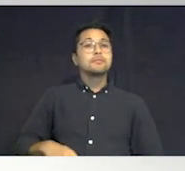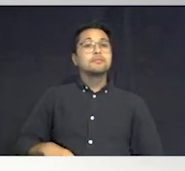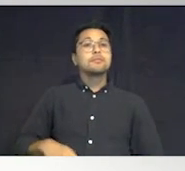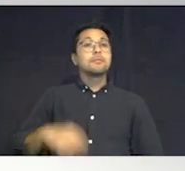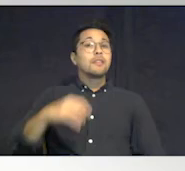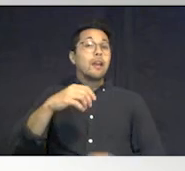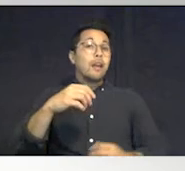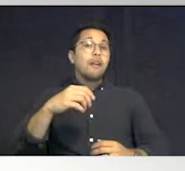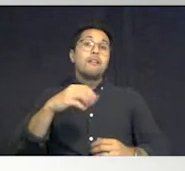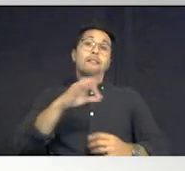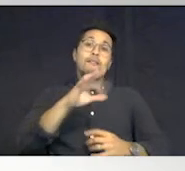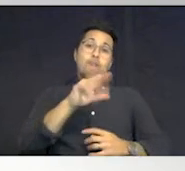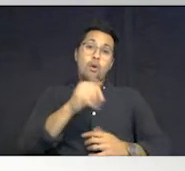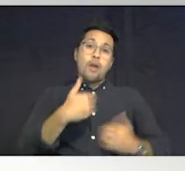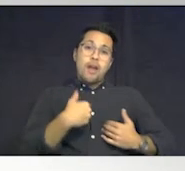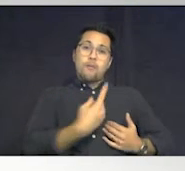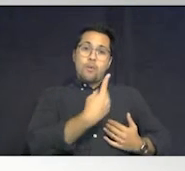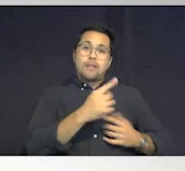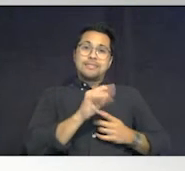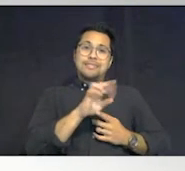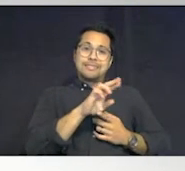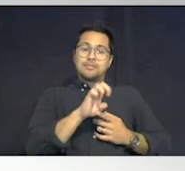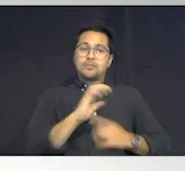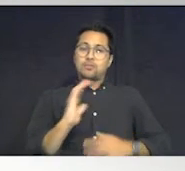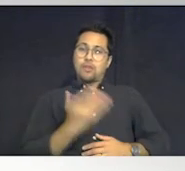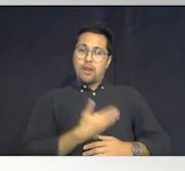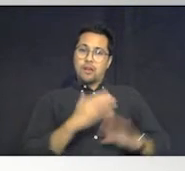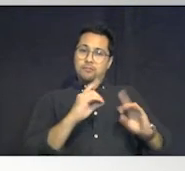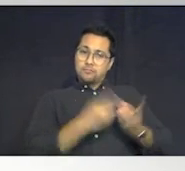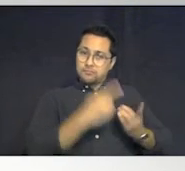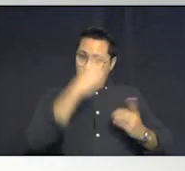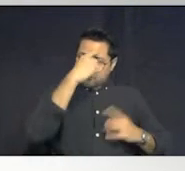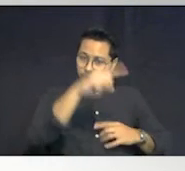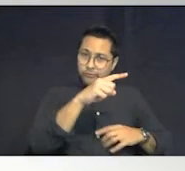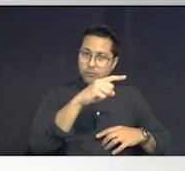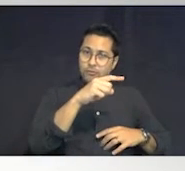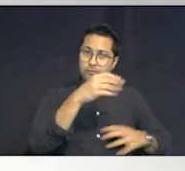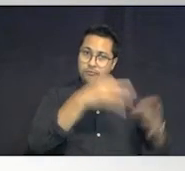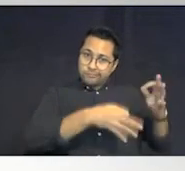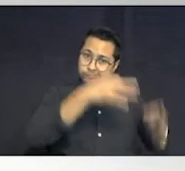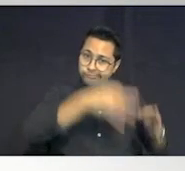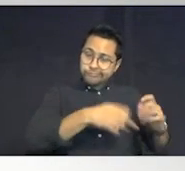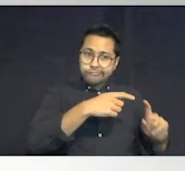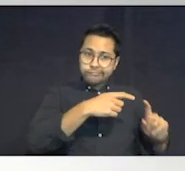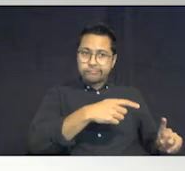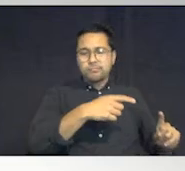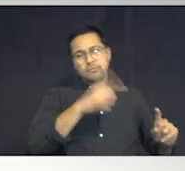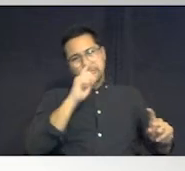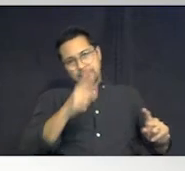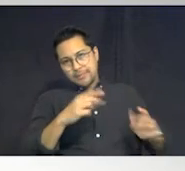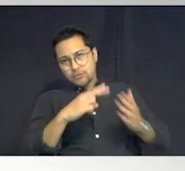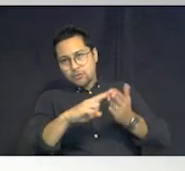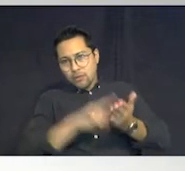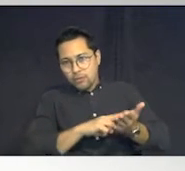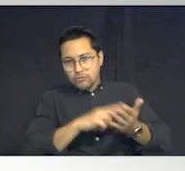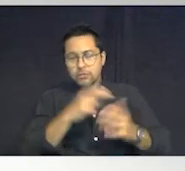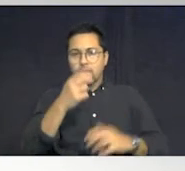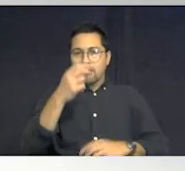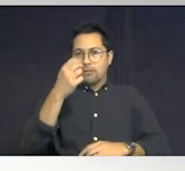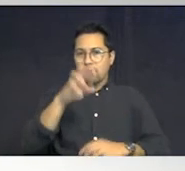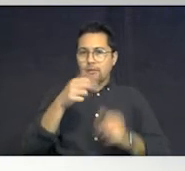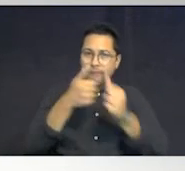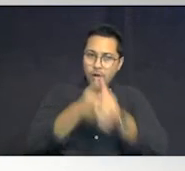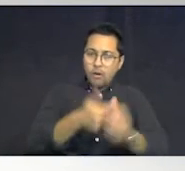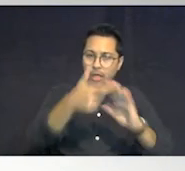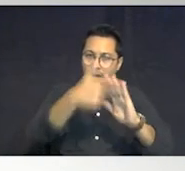educational agency. In our case, our Division of Administrative Hearings is essentially contracted, or per statute are